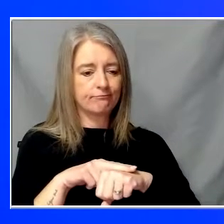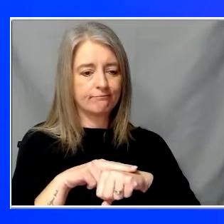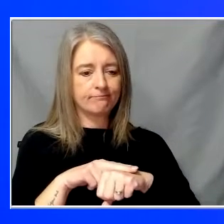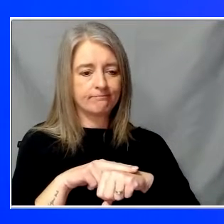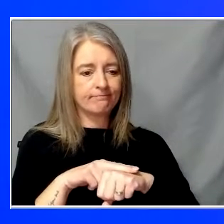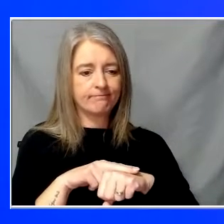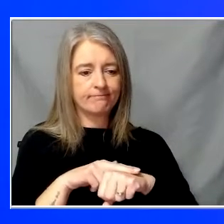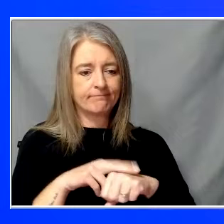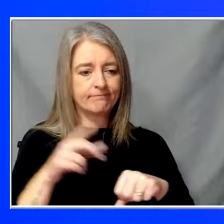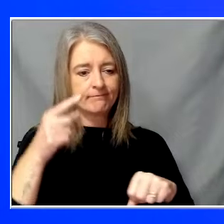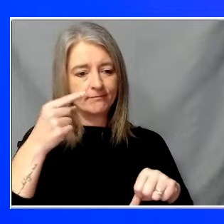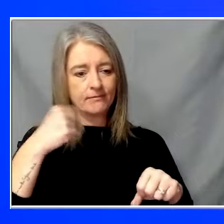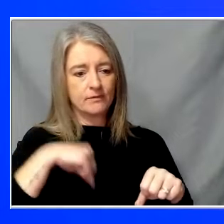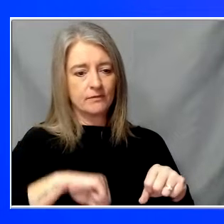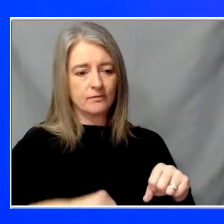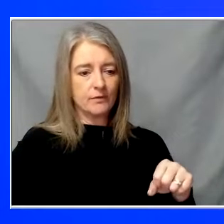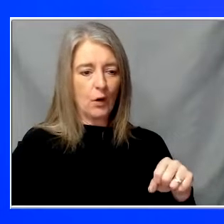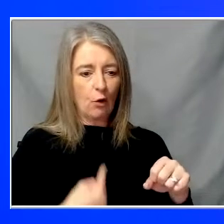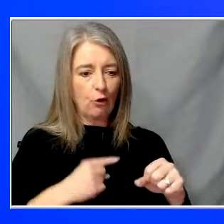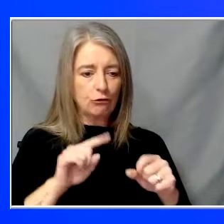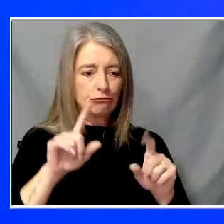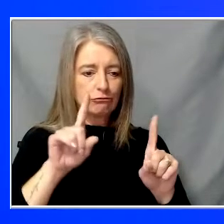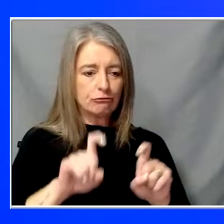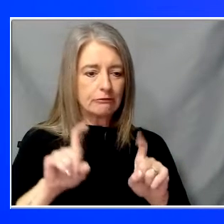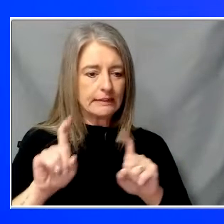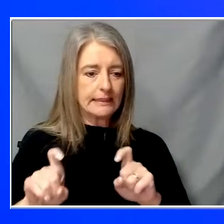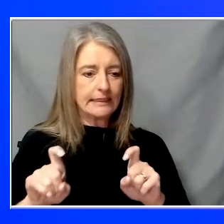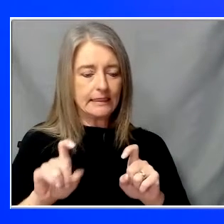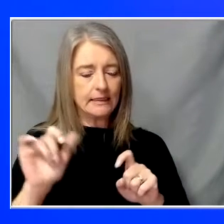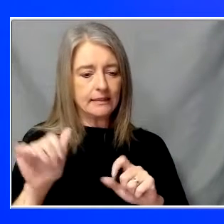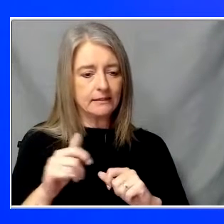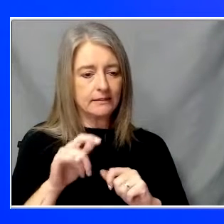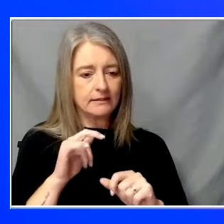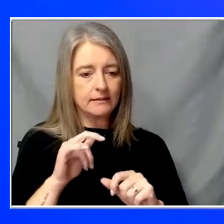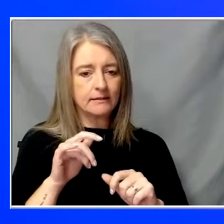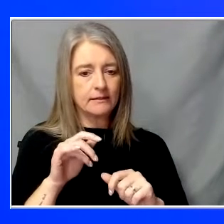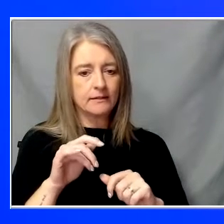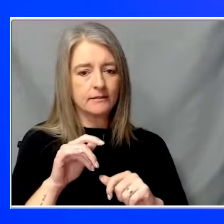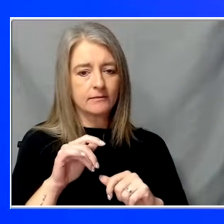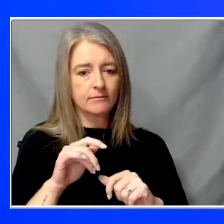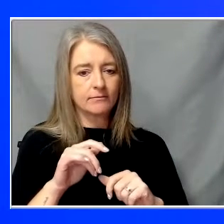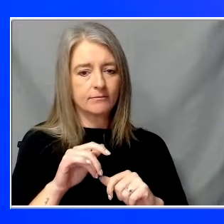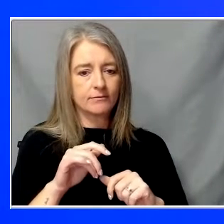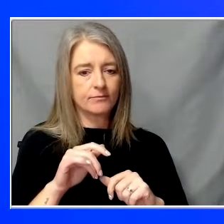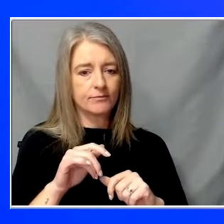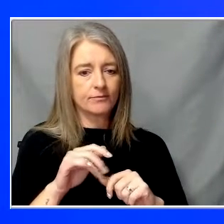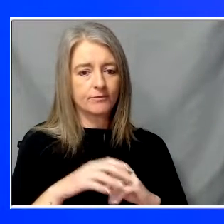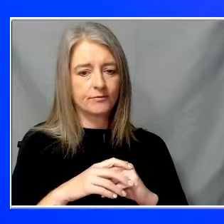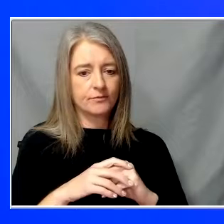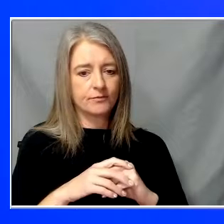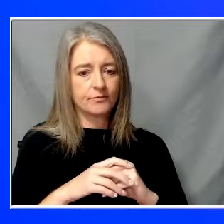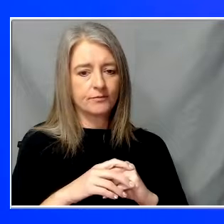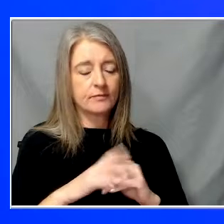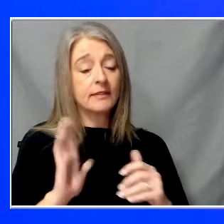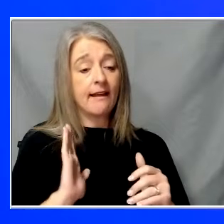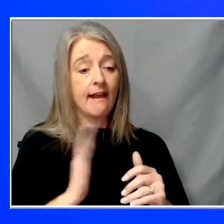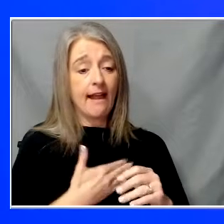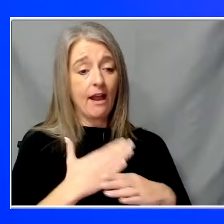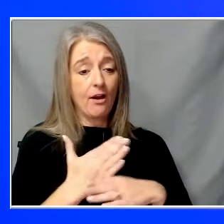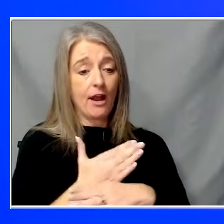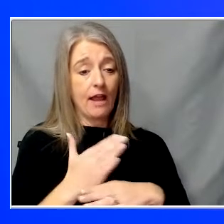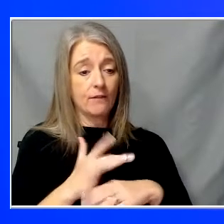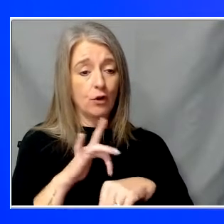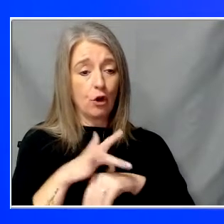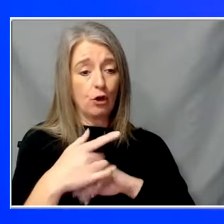endoscopy routine screening. So however, on the other hand, they take the both sides, our average people, you have an early